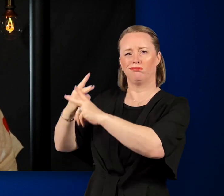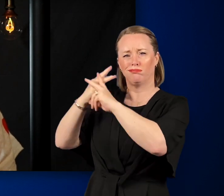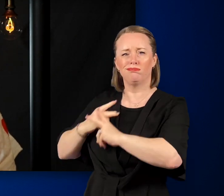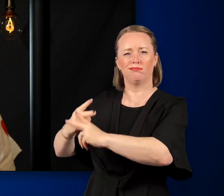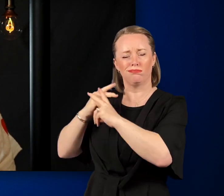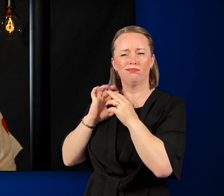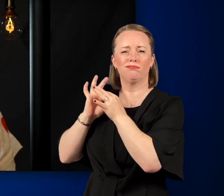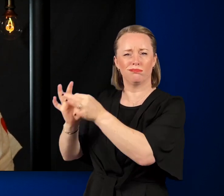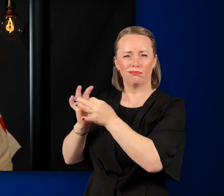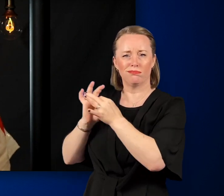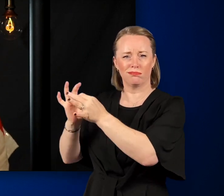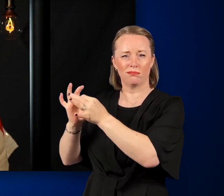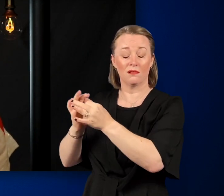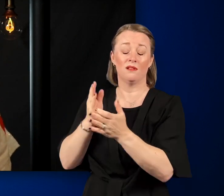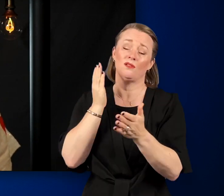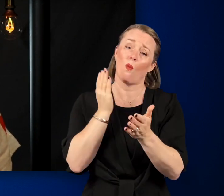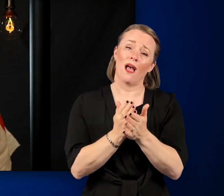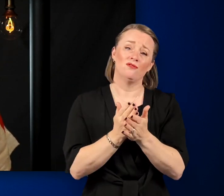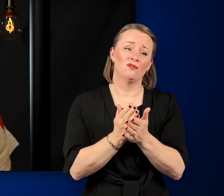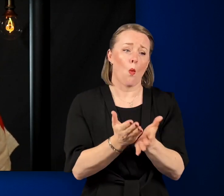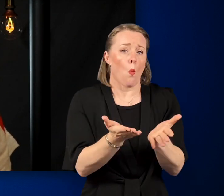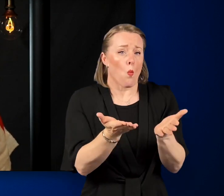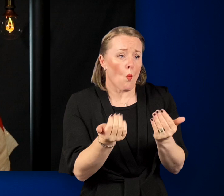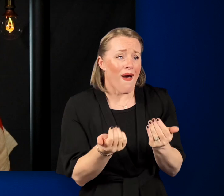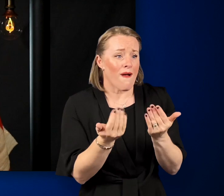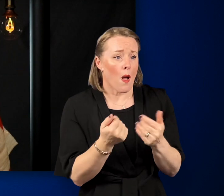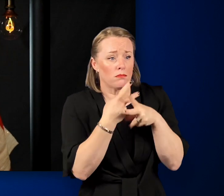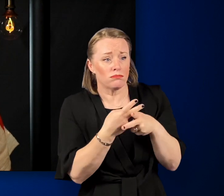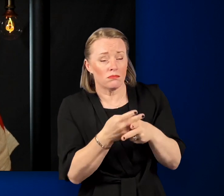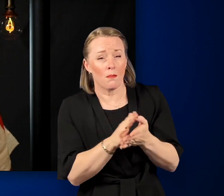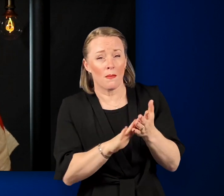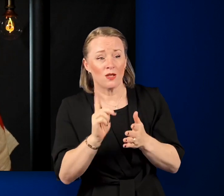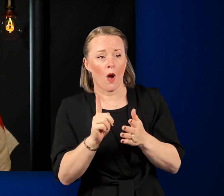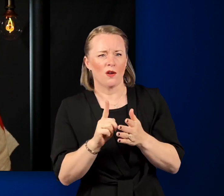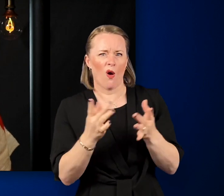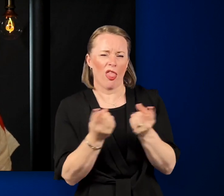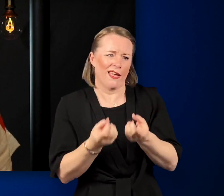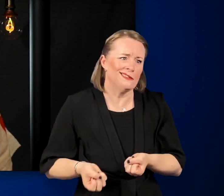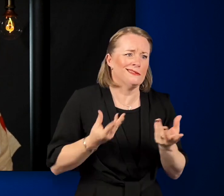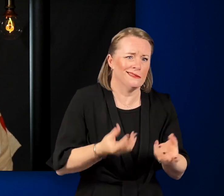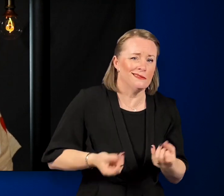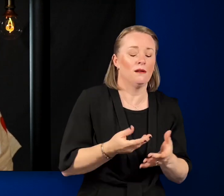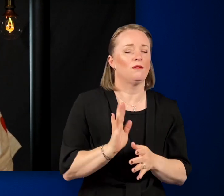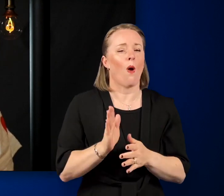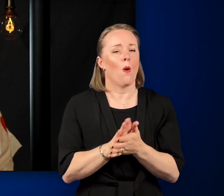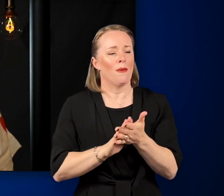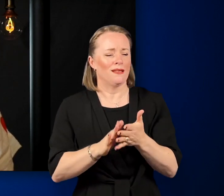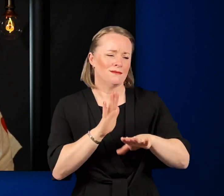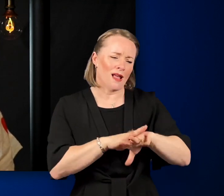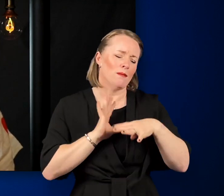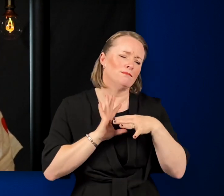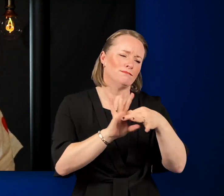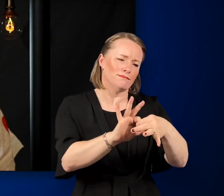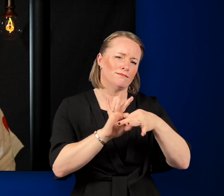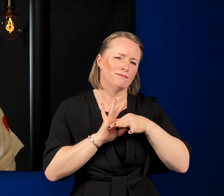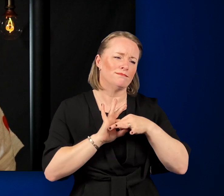think about it, good hospitality is about the giving of oneself. It's not about the quality of the meal that you can rustle